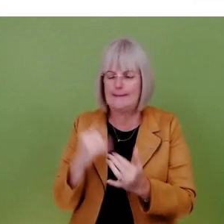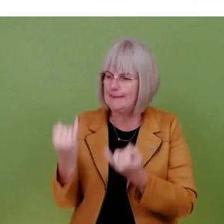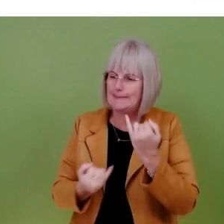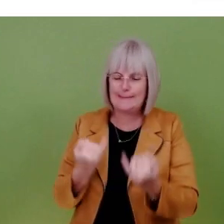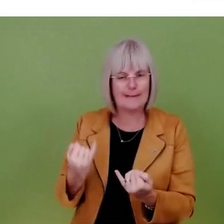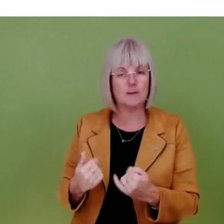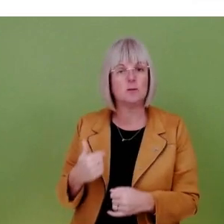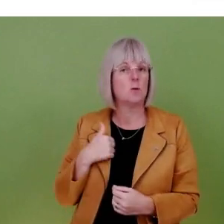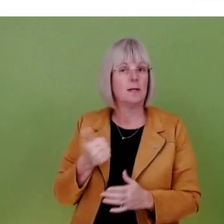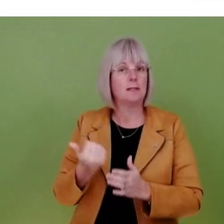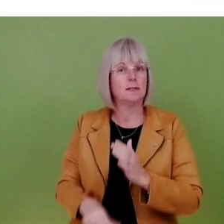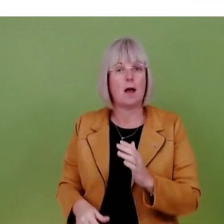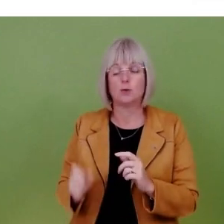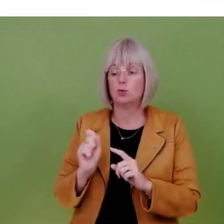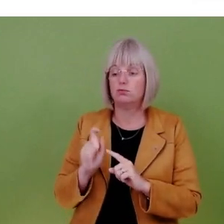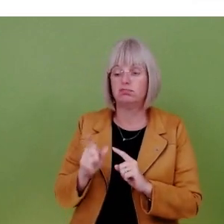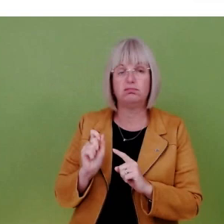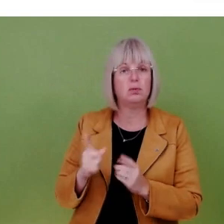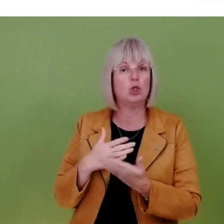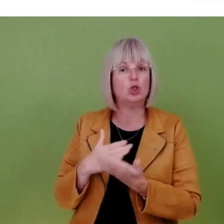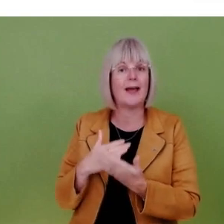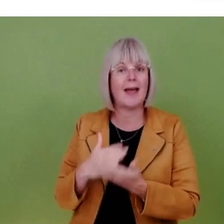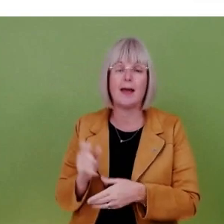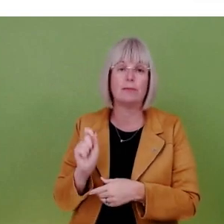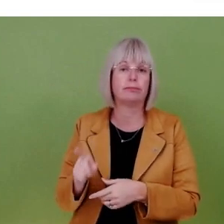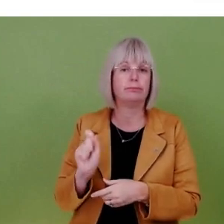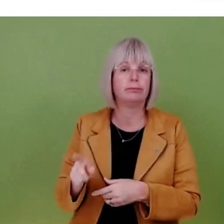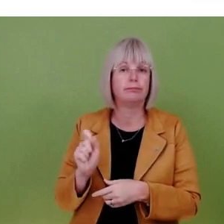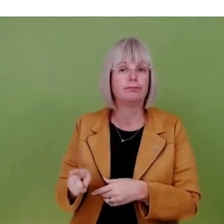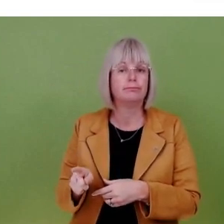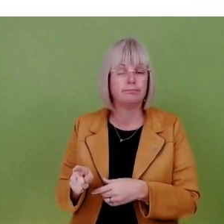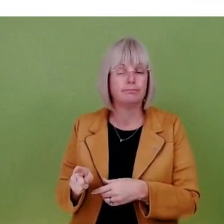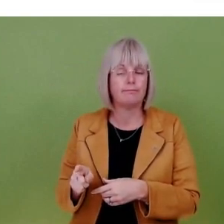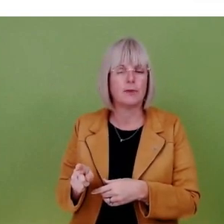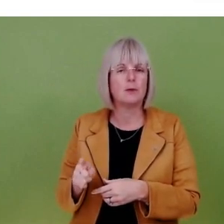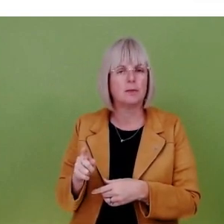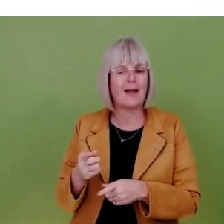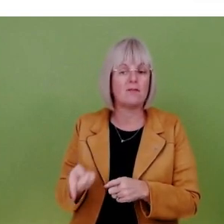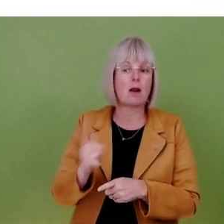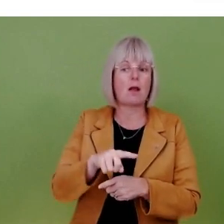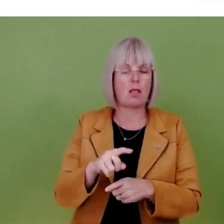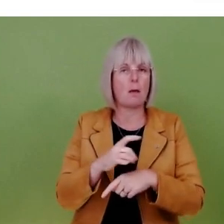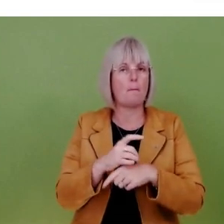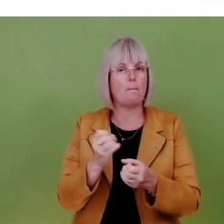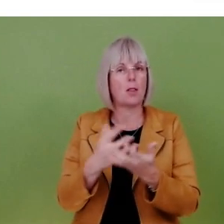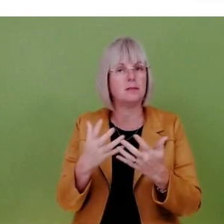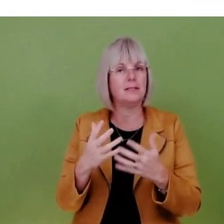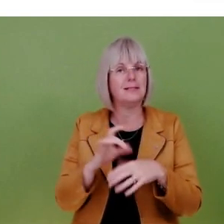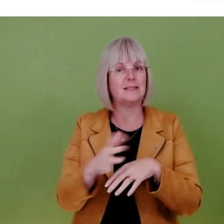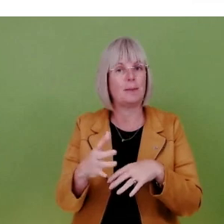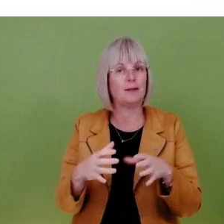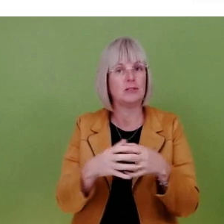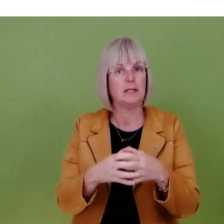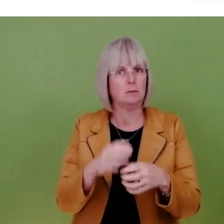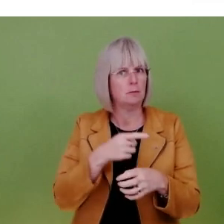things online. However, there was another team, another member of the multidisciplinary team who were very active and wanted to learn